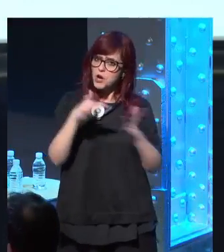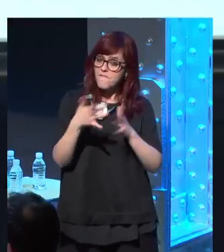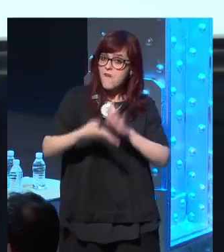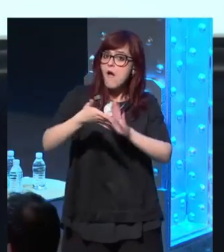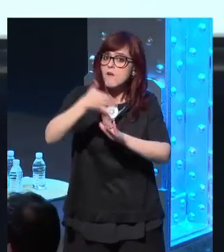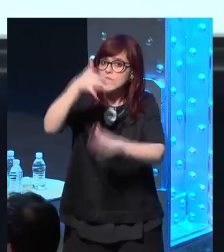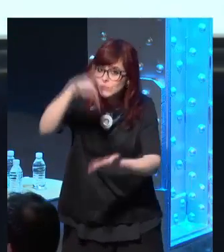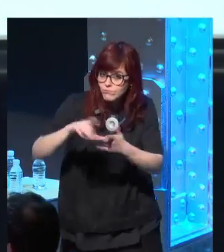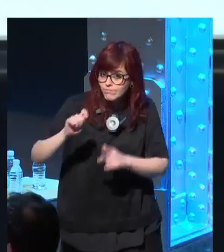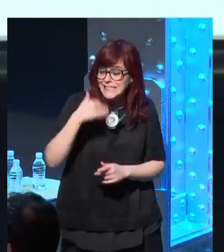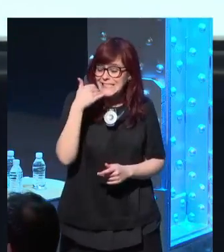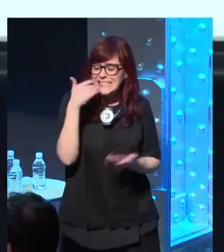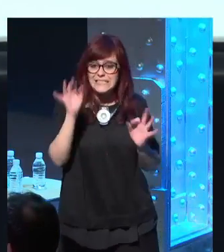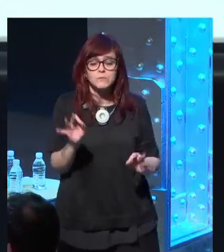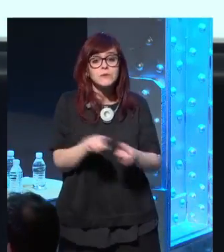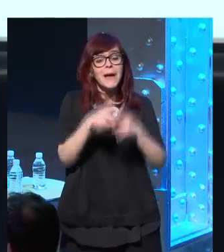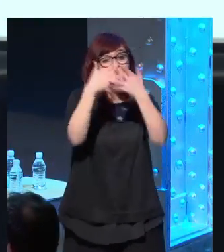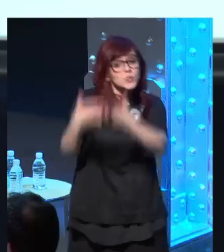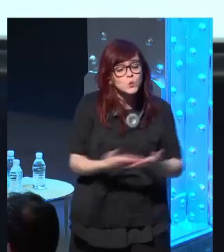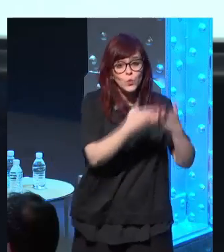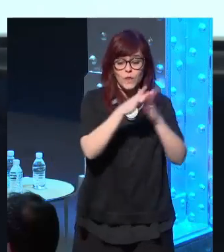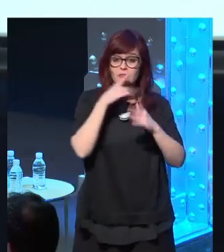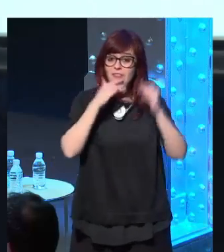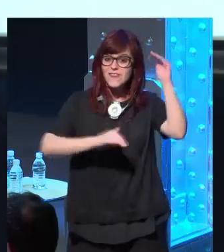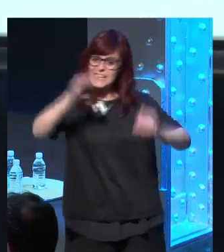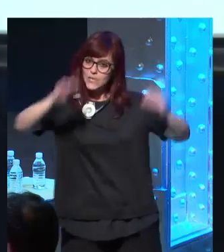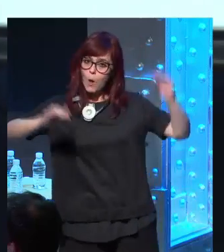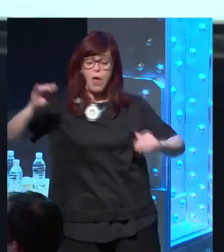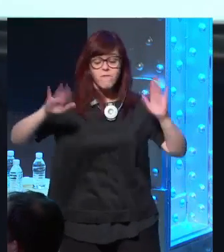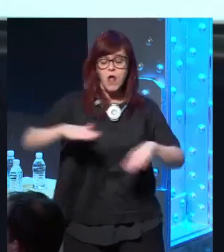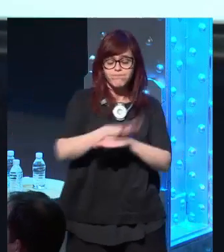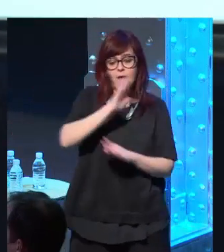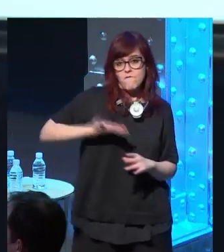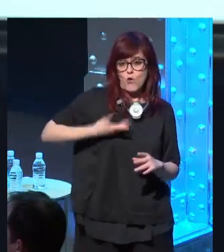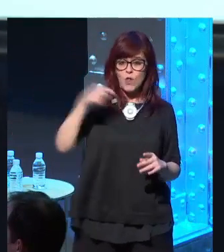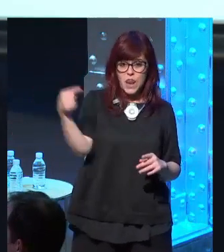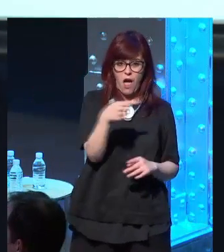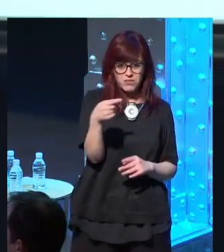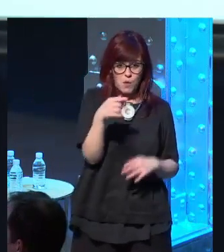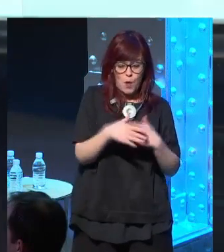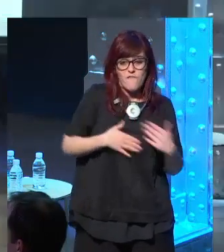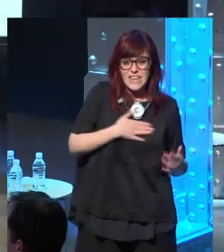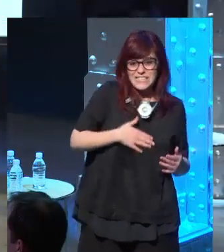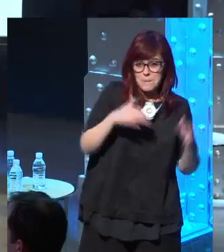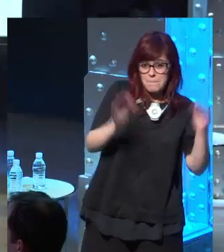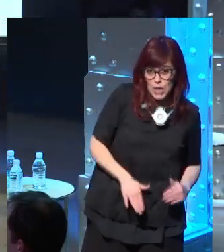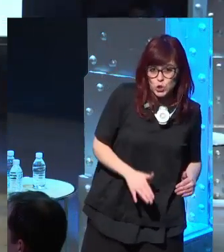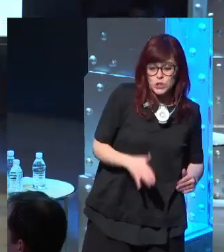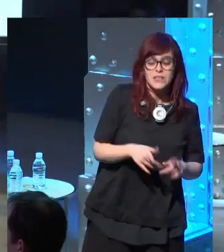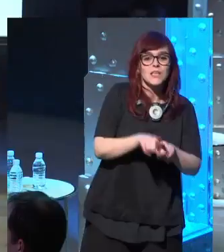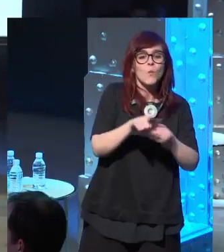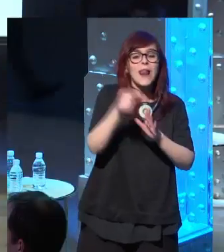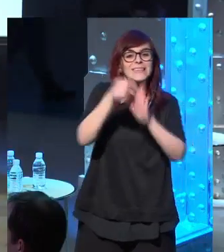that inequality has a negative effect. Negative effect on well-being, negative effect on crime rates,